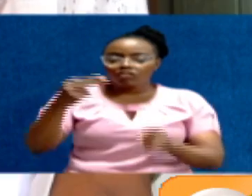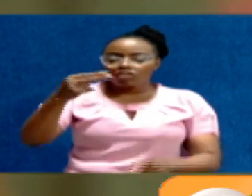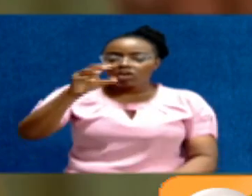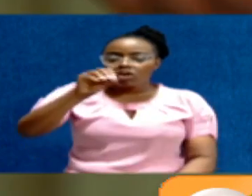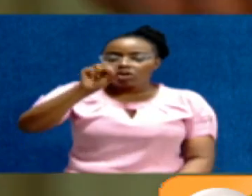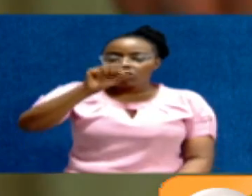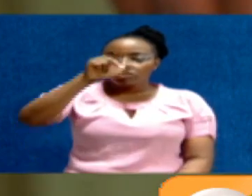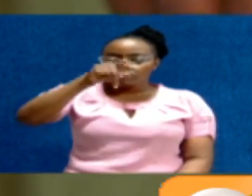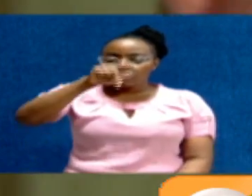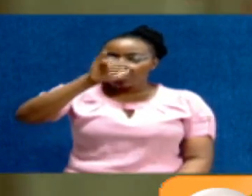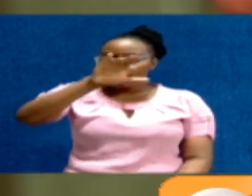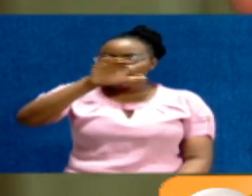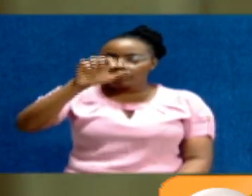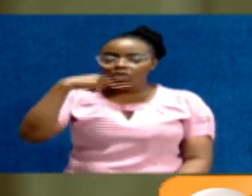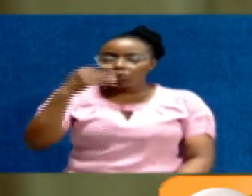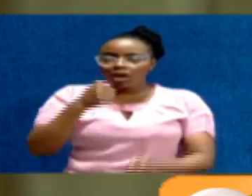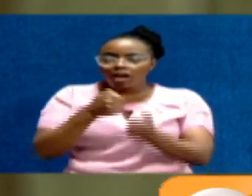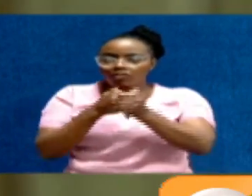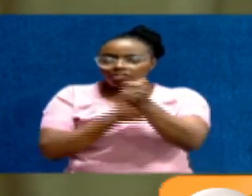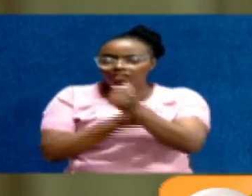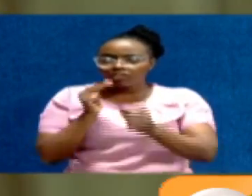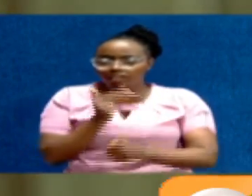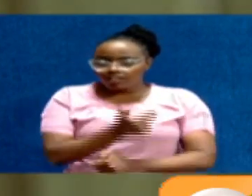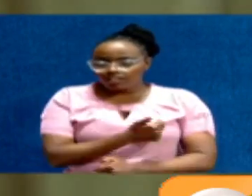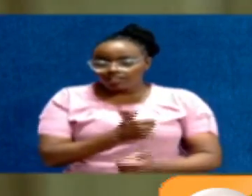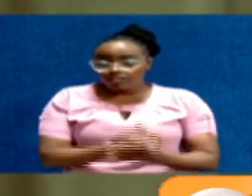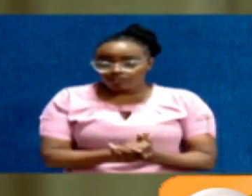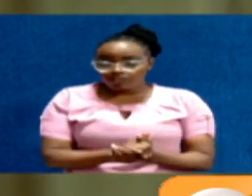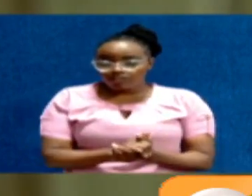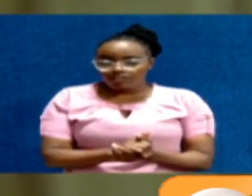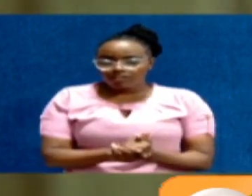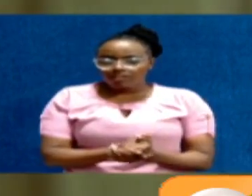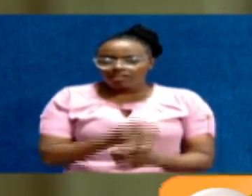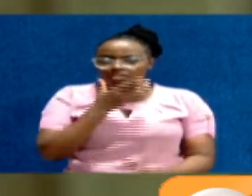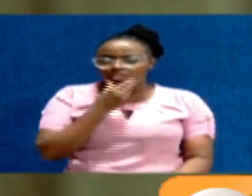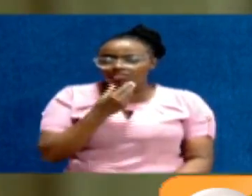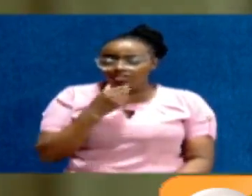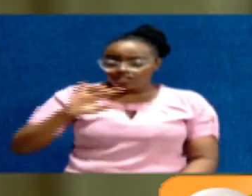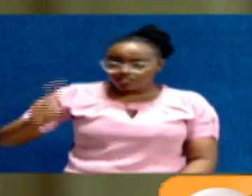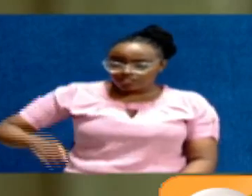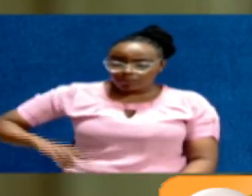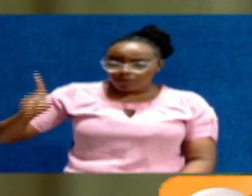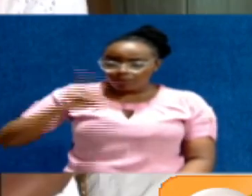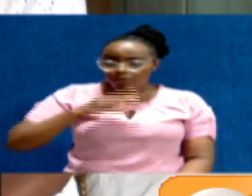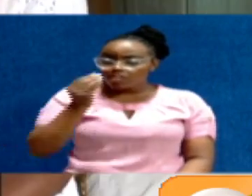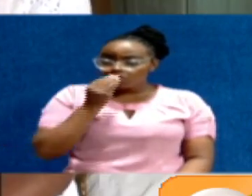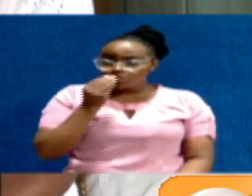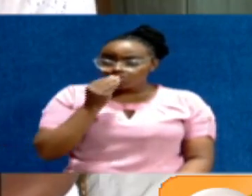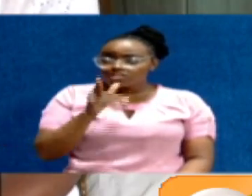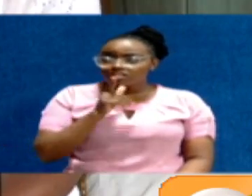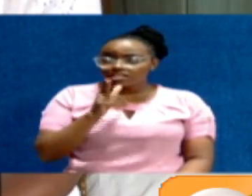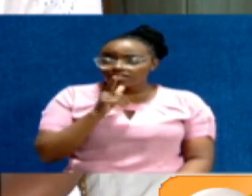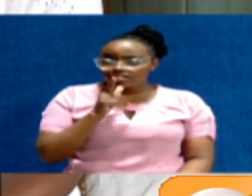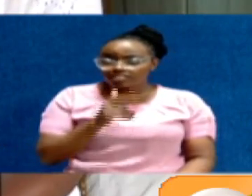hospice. Hawa ndio wametushikilia. Baba, umeshiba ya chakula ya mchana?